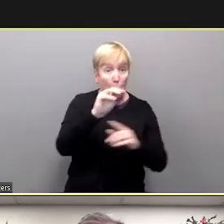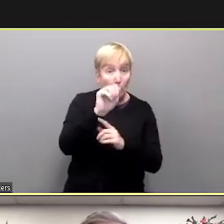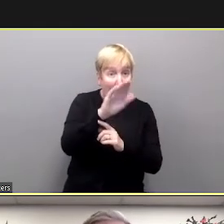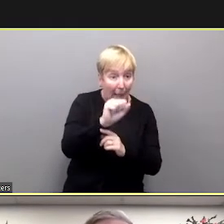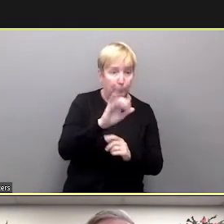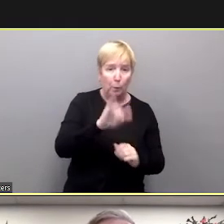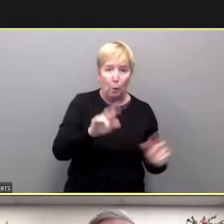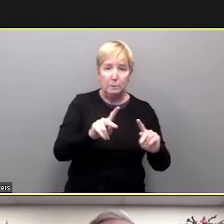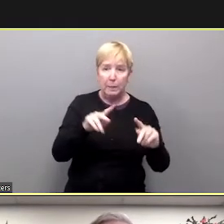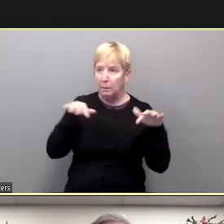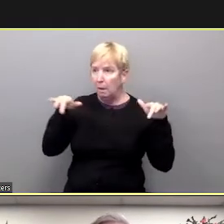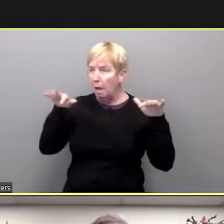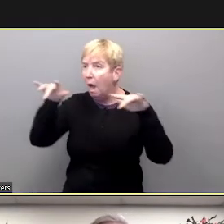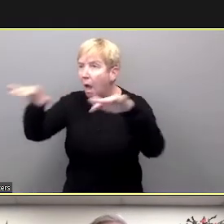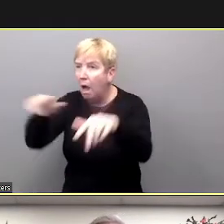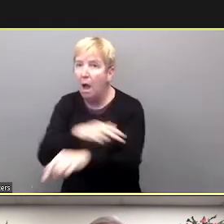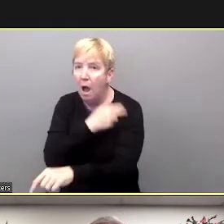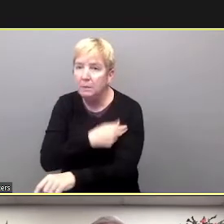please.